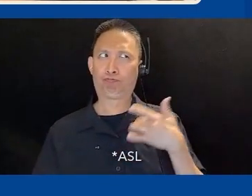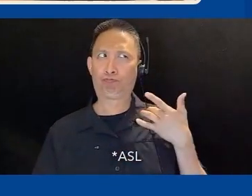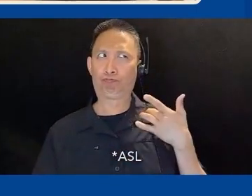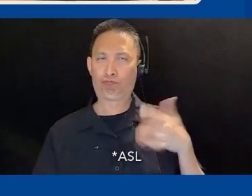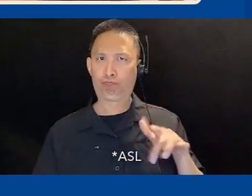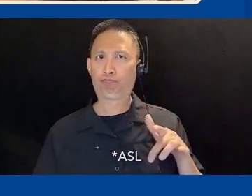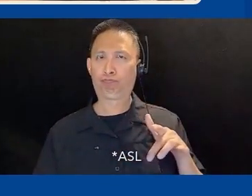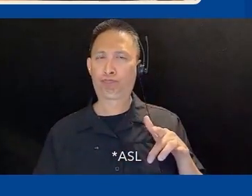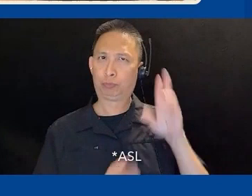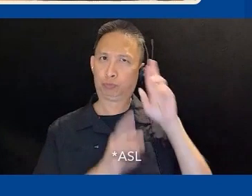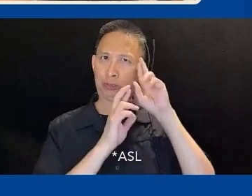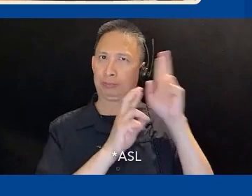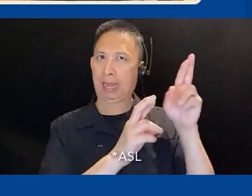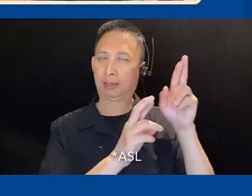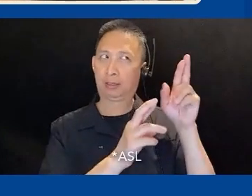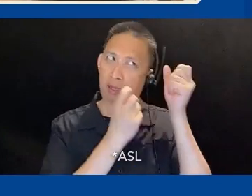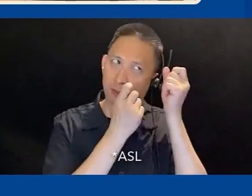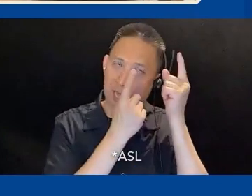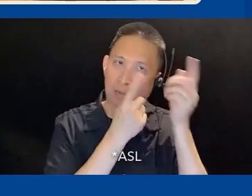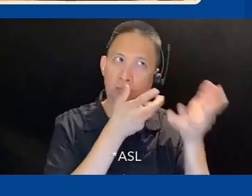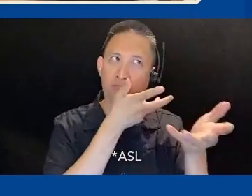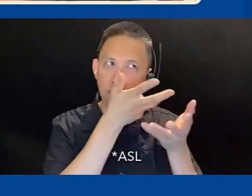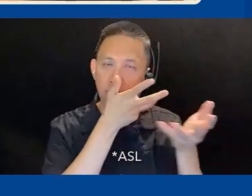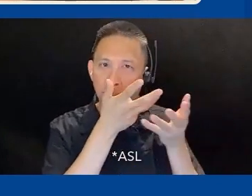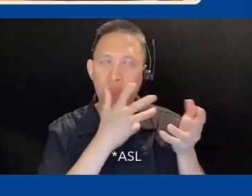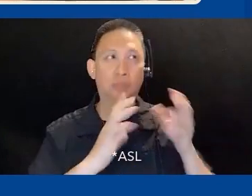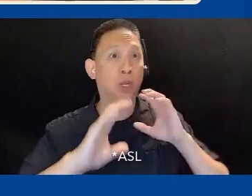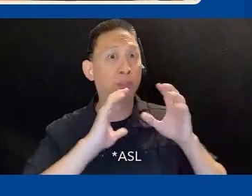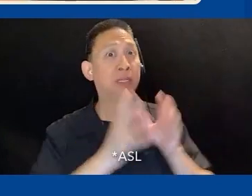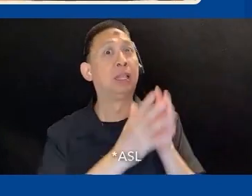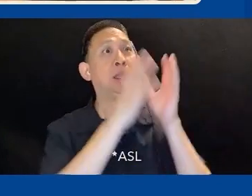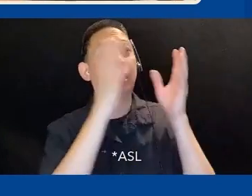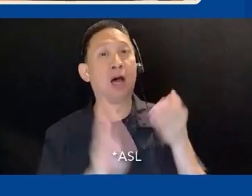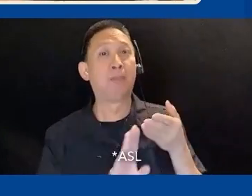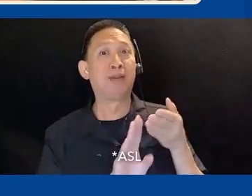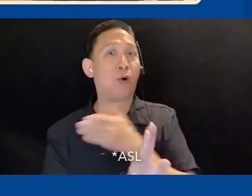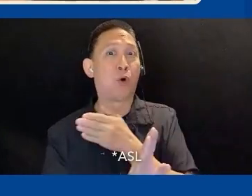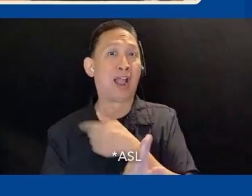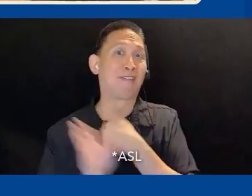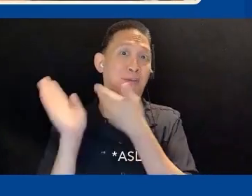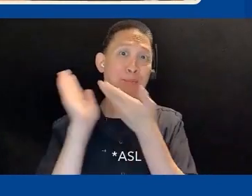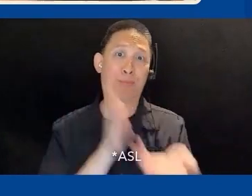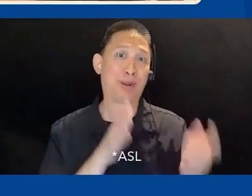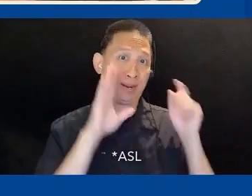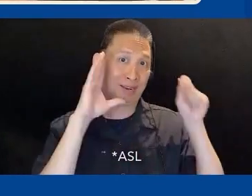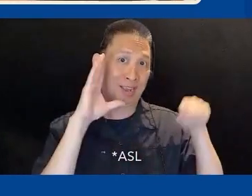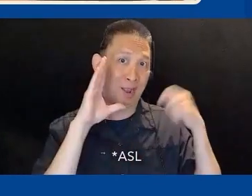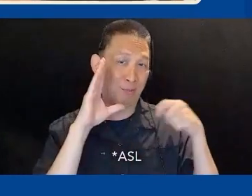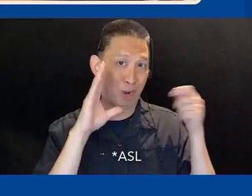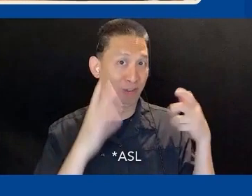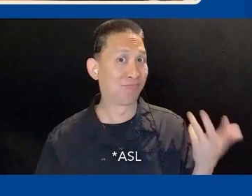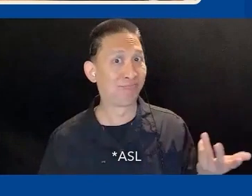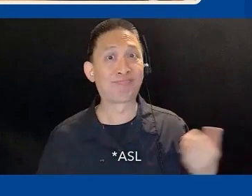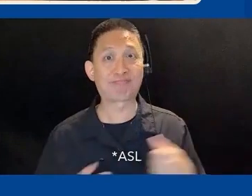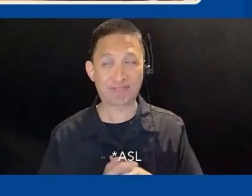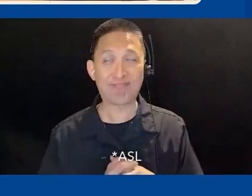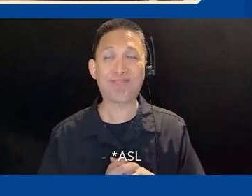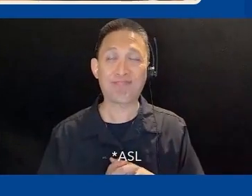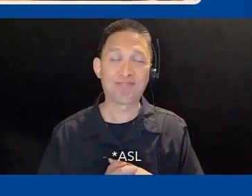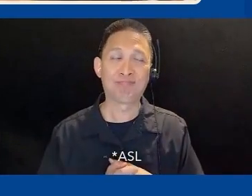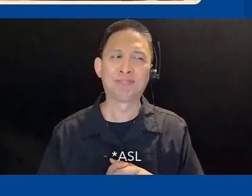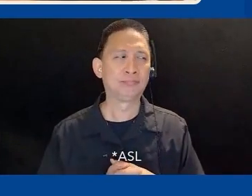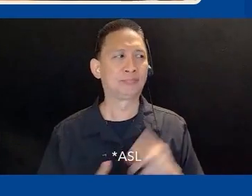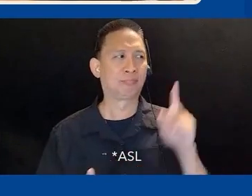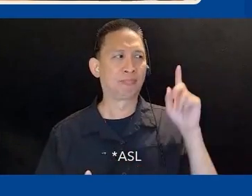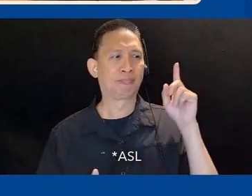and have a lot of communication with these communities before I bring the camera into the room. So I think that applies to us